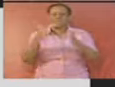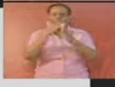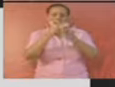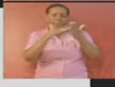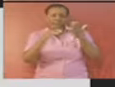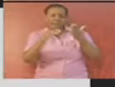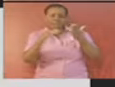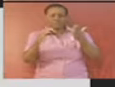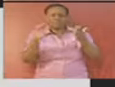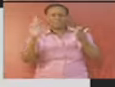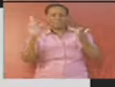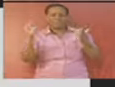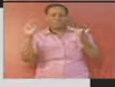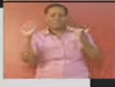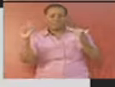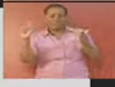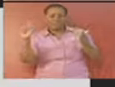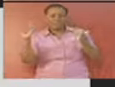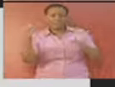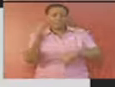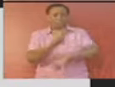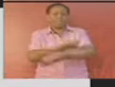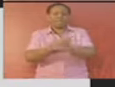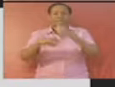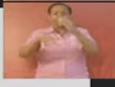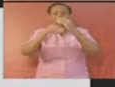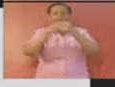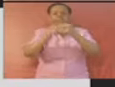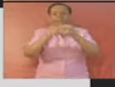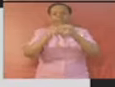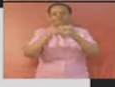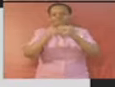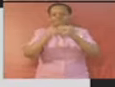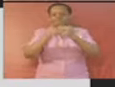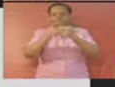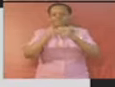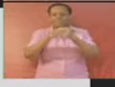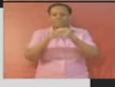response. Two other types that we have used in the past, protein-based and inactivated